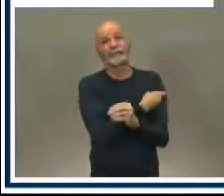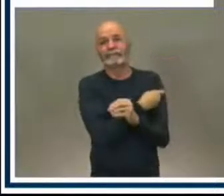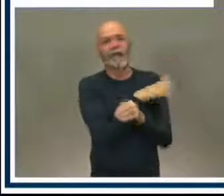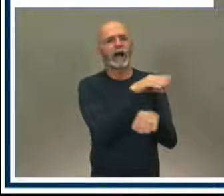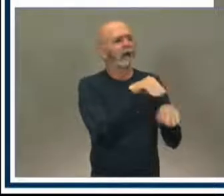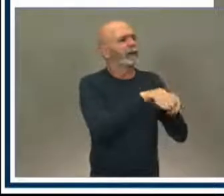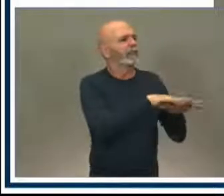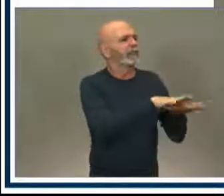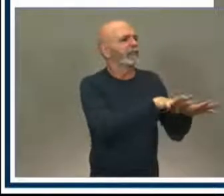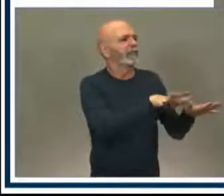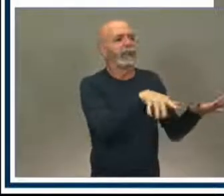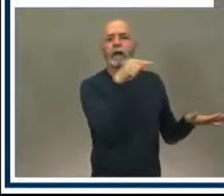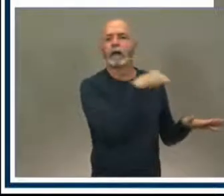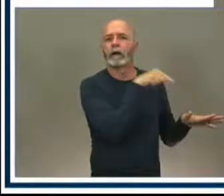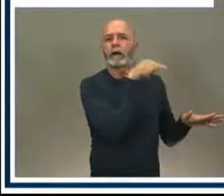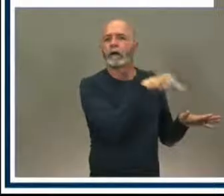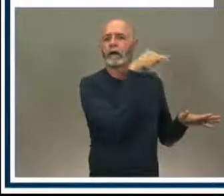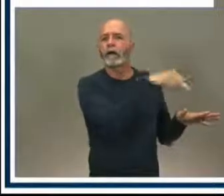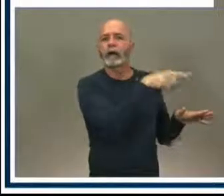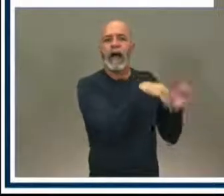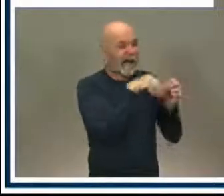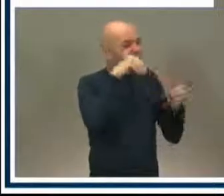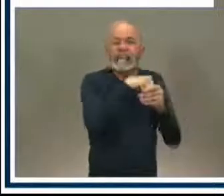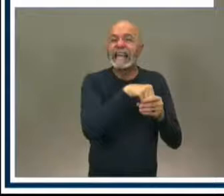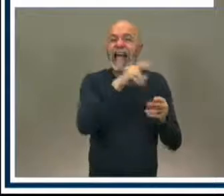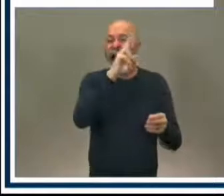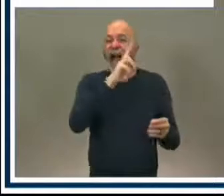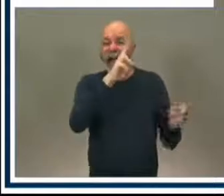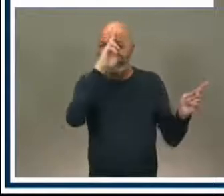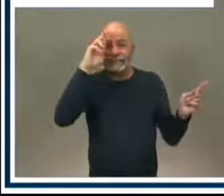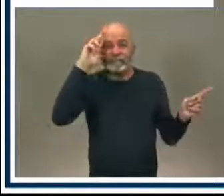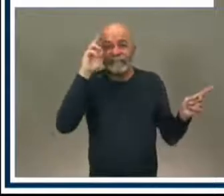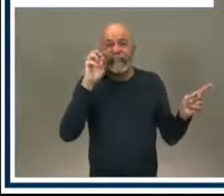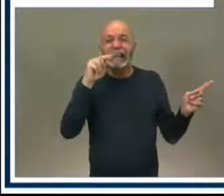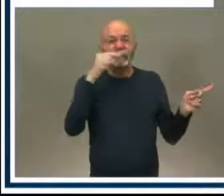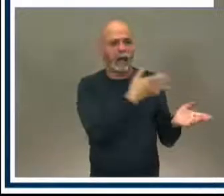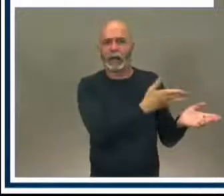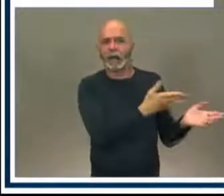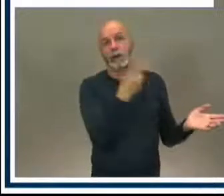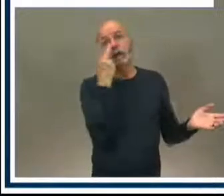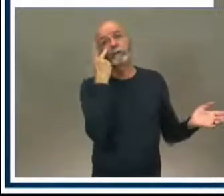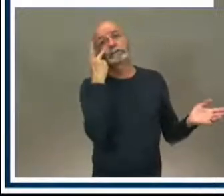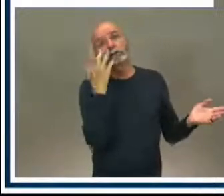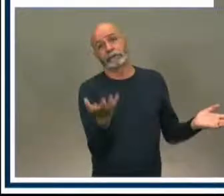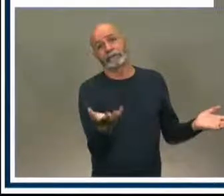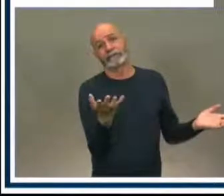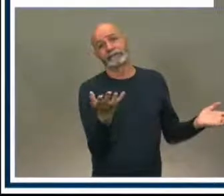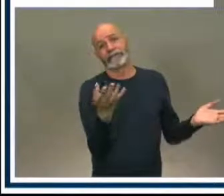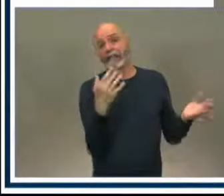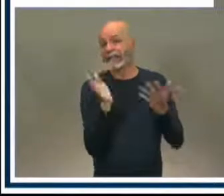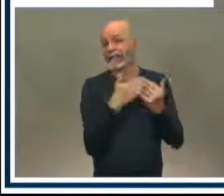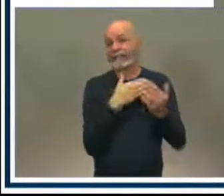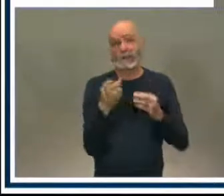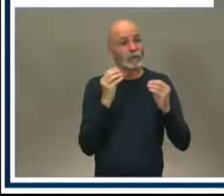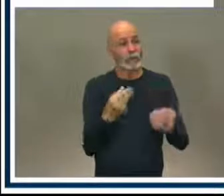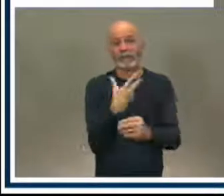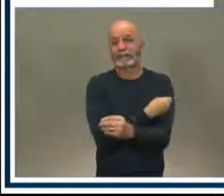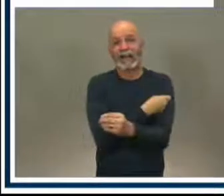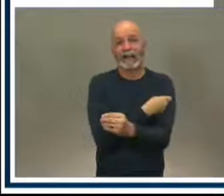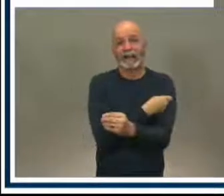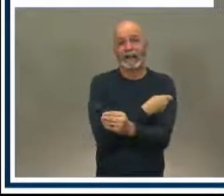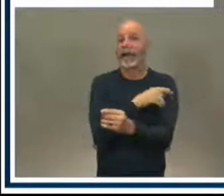into hospital. So those are examples of how unvaccinated people put others at risk. It's not just